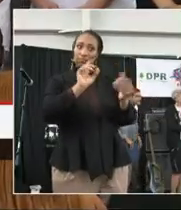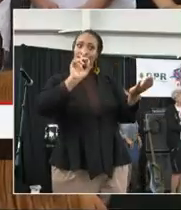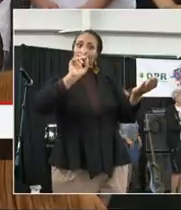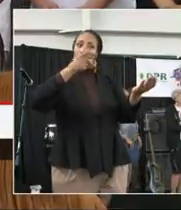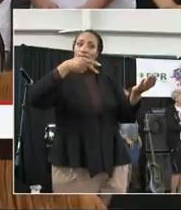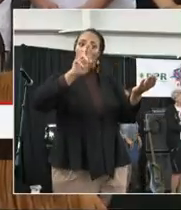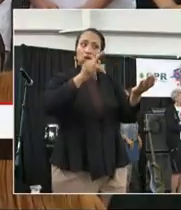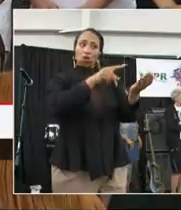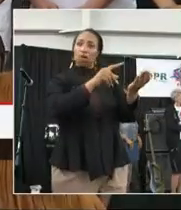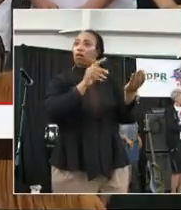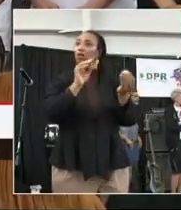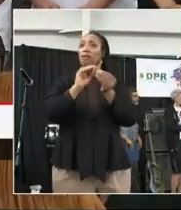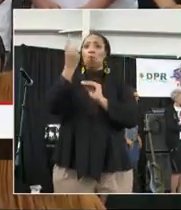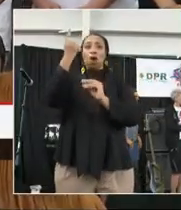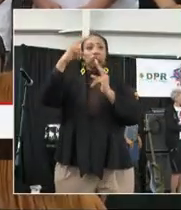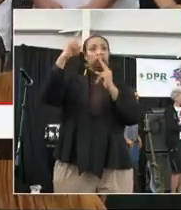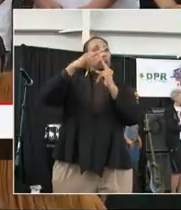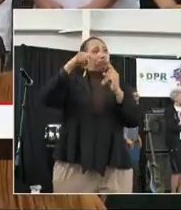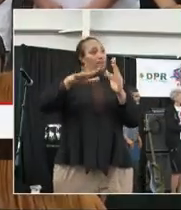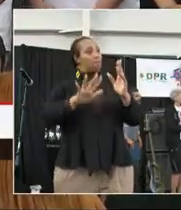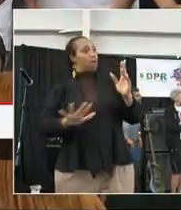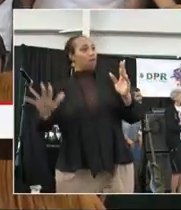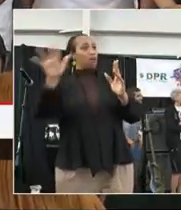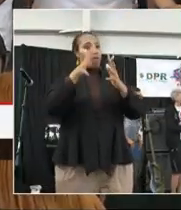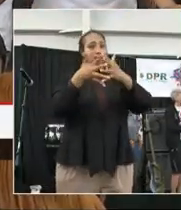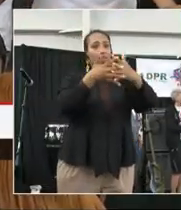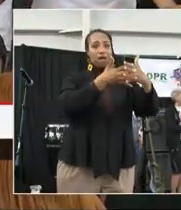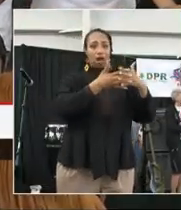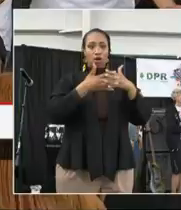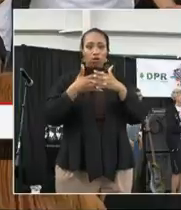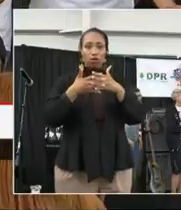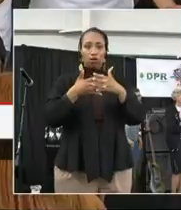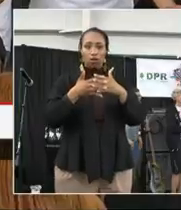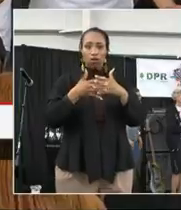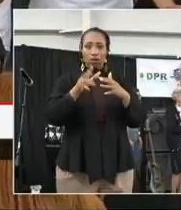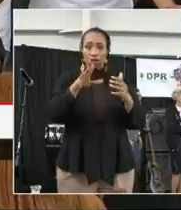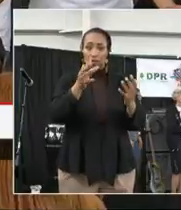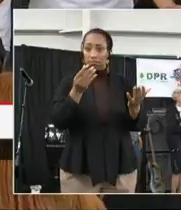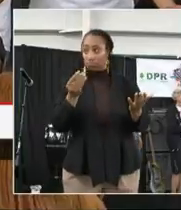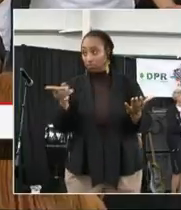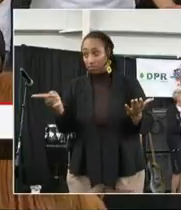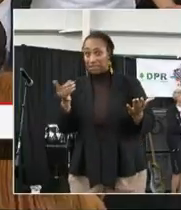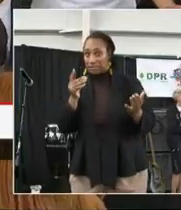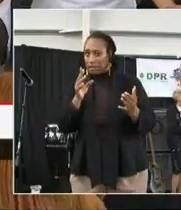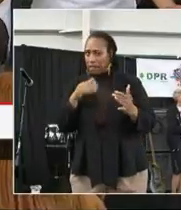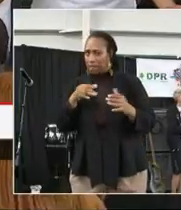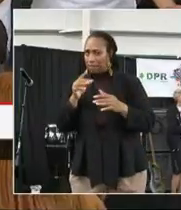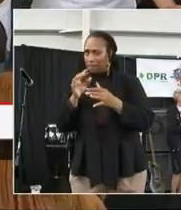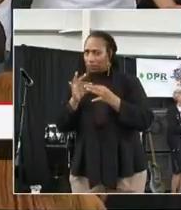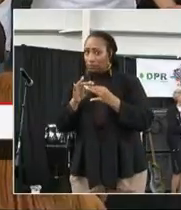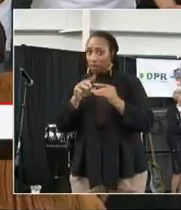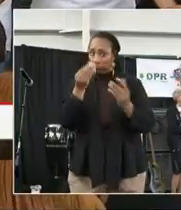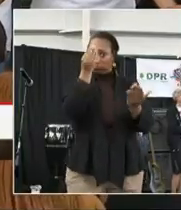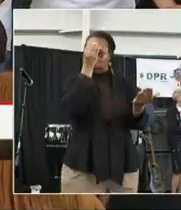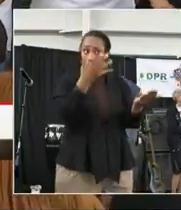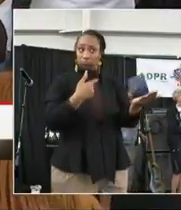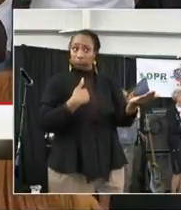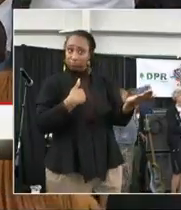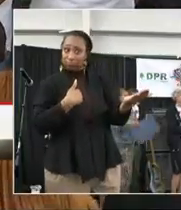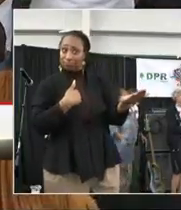America. The part that she left for me to tell you all, before I tell you, let me see. Where them fans